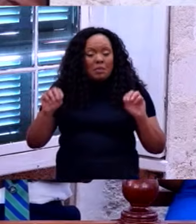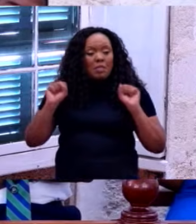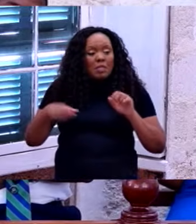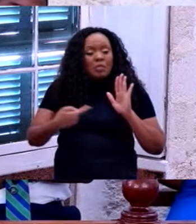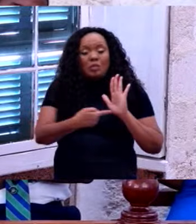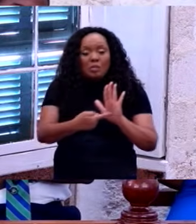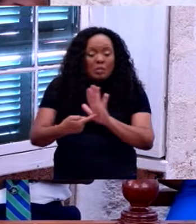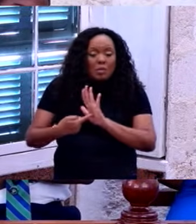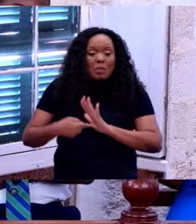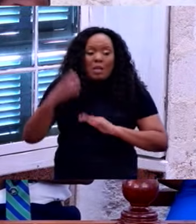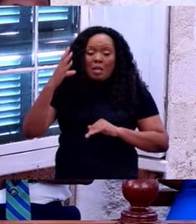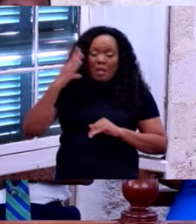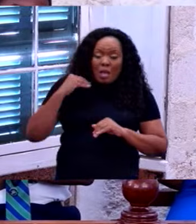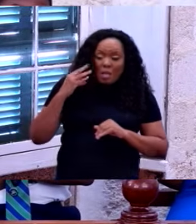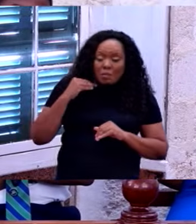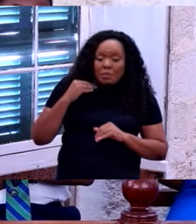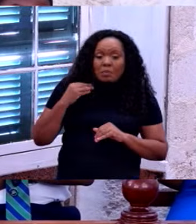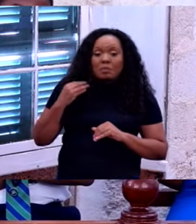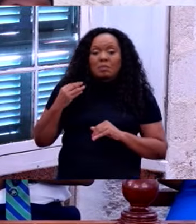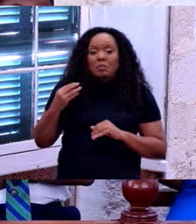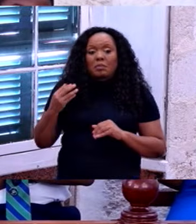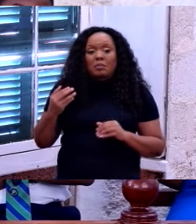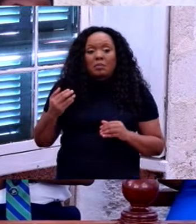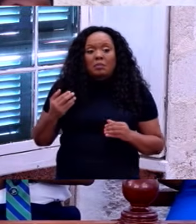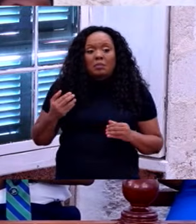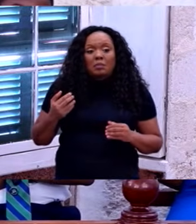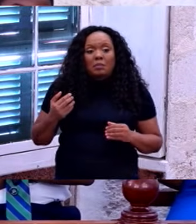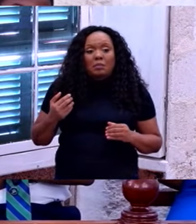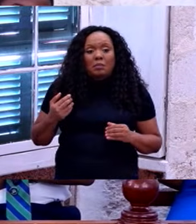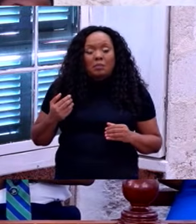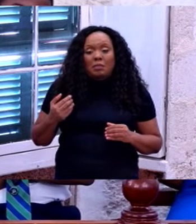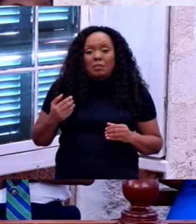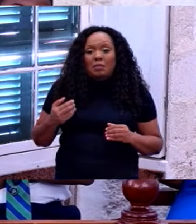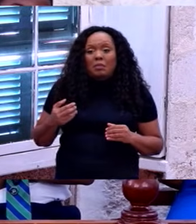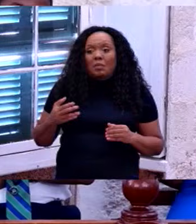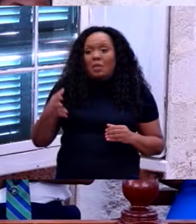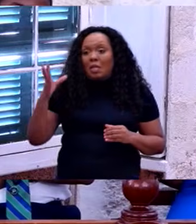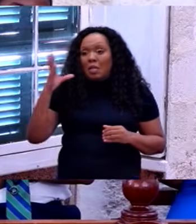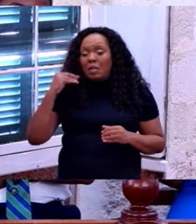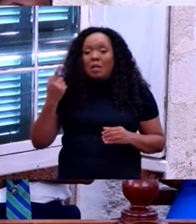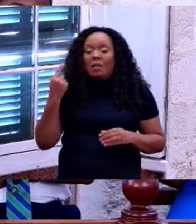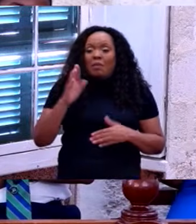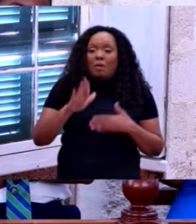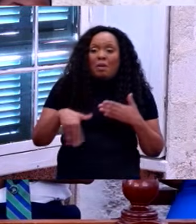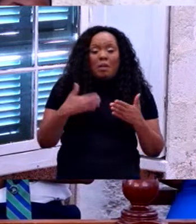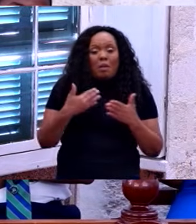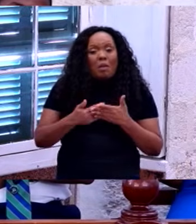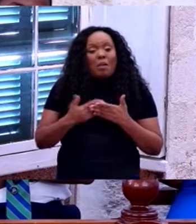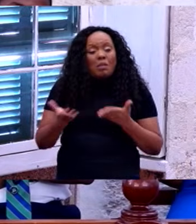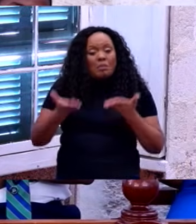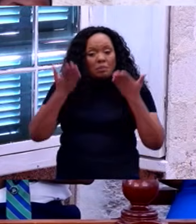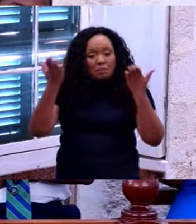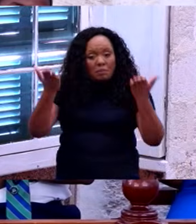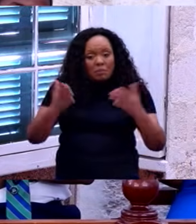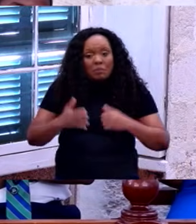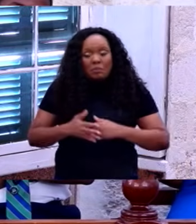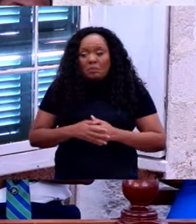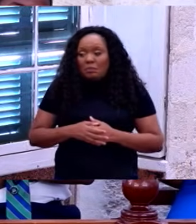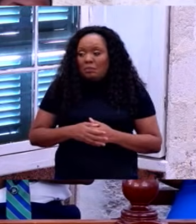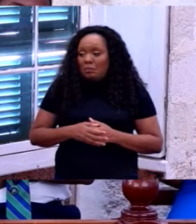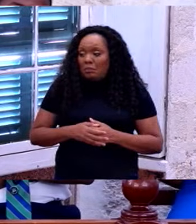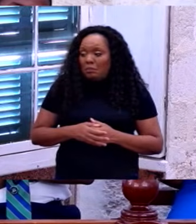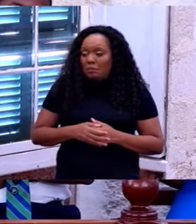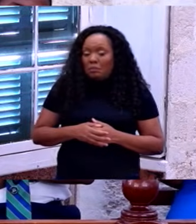skill in dealing with any queries that come before them. Hopefully, it's actually done in that